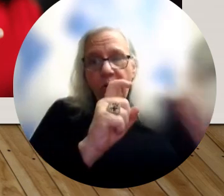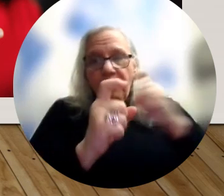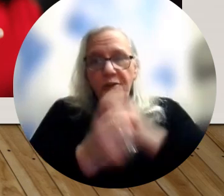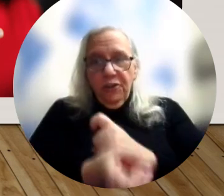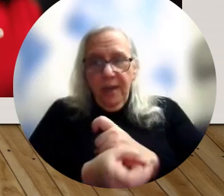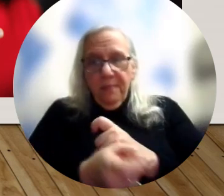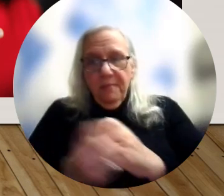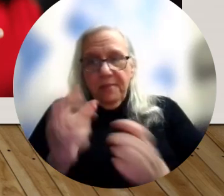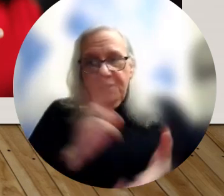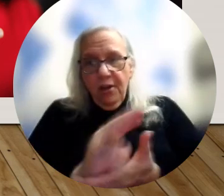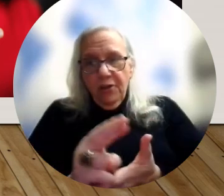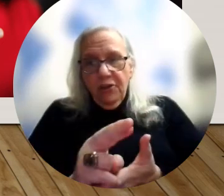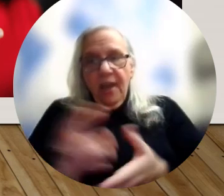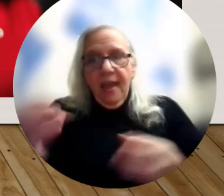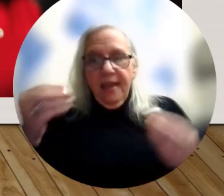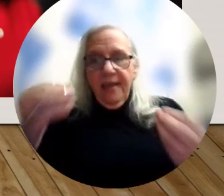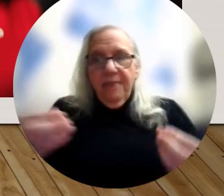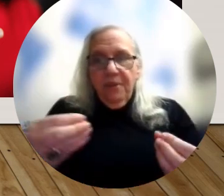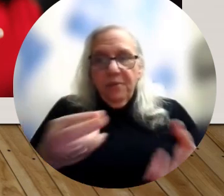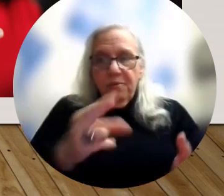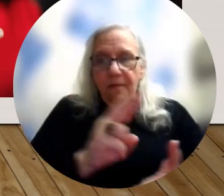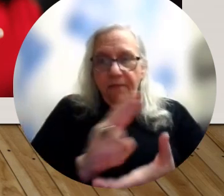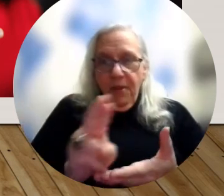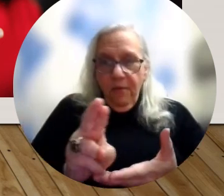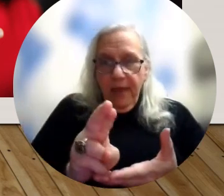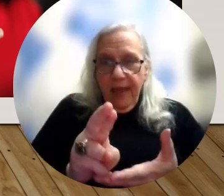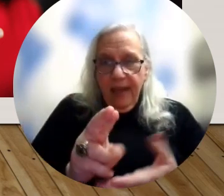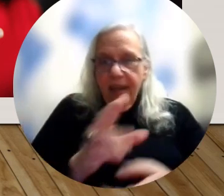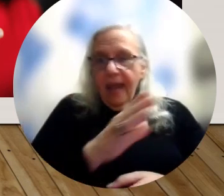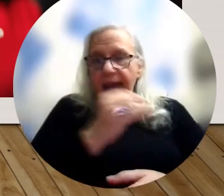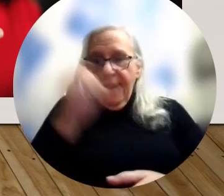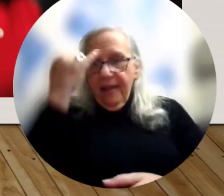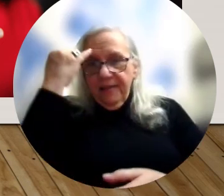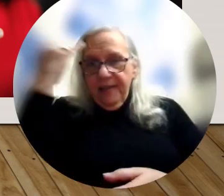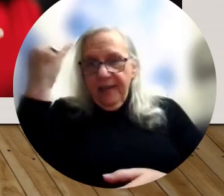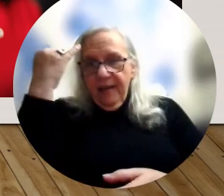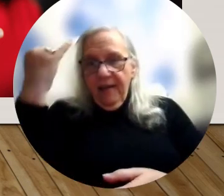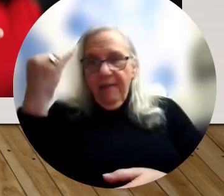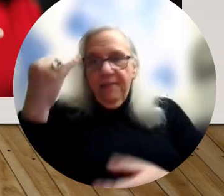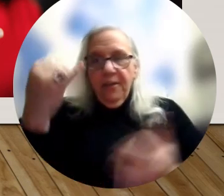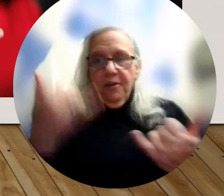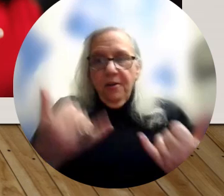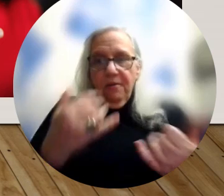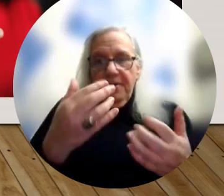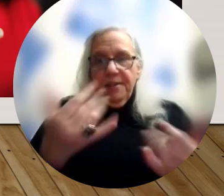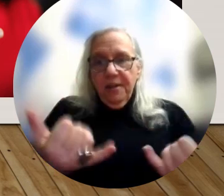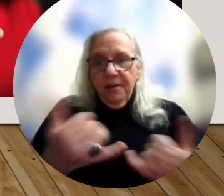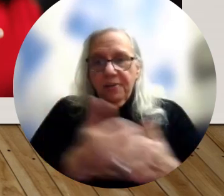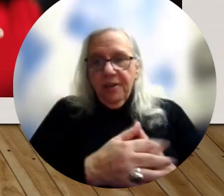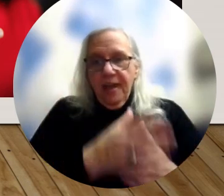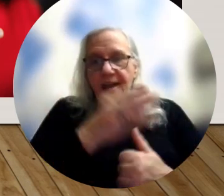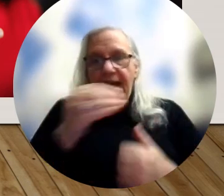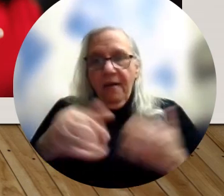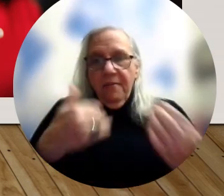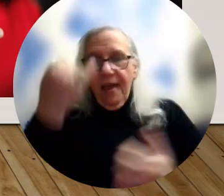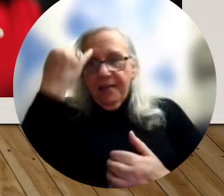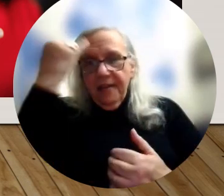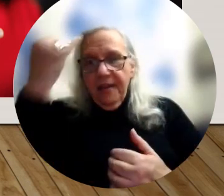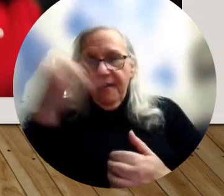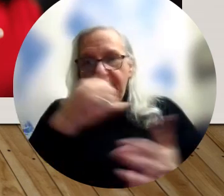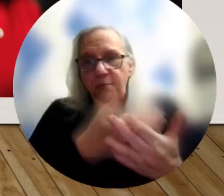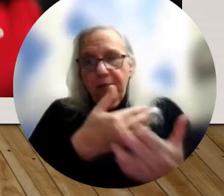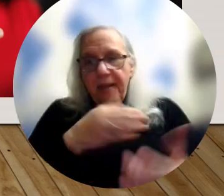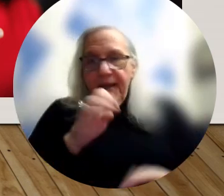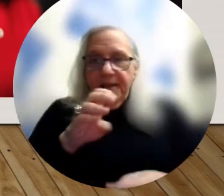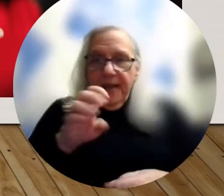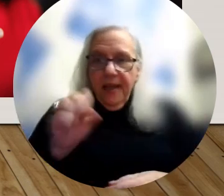variables will shape the research and give those reviewing it an idea of the current research and how the